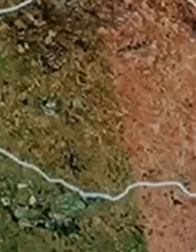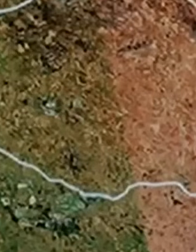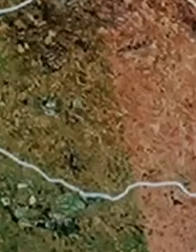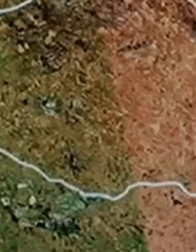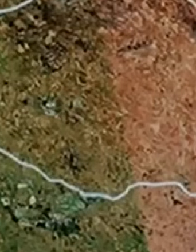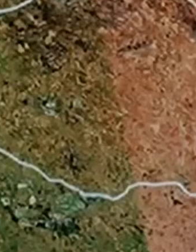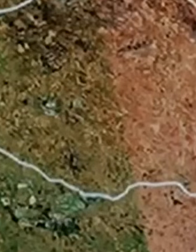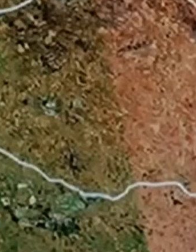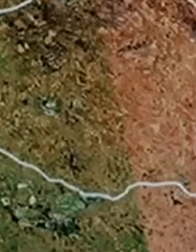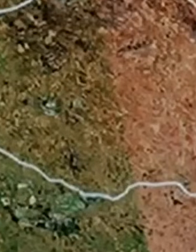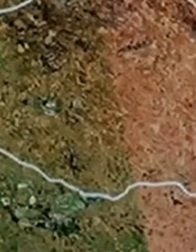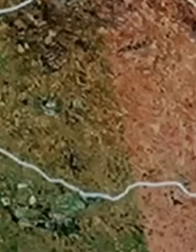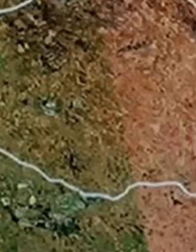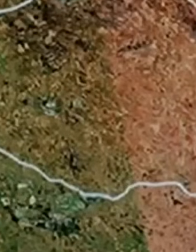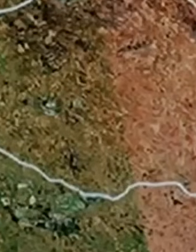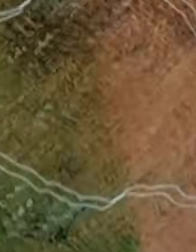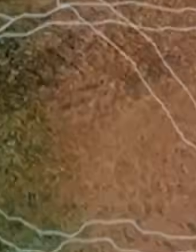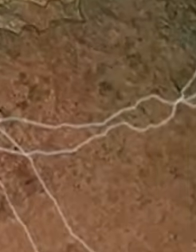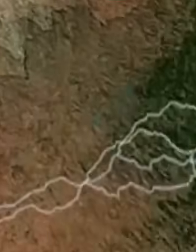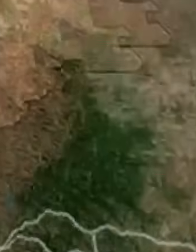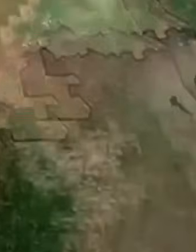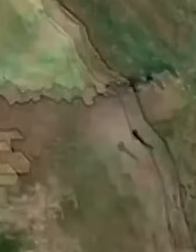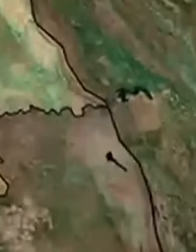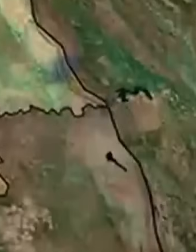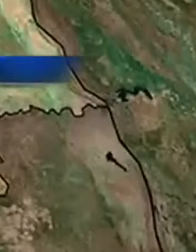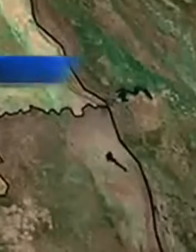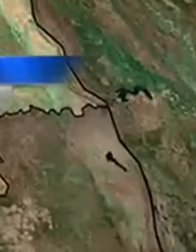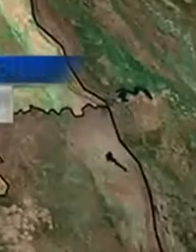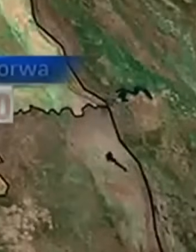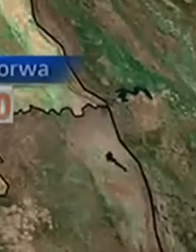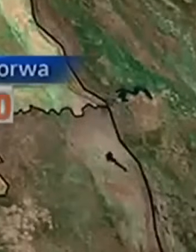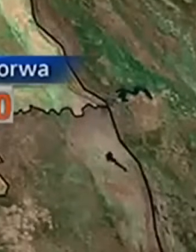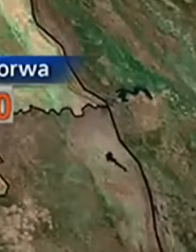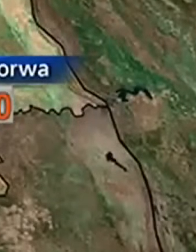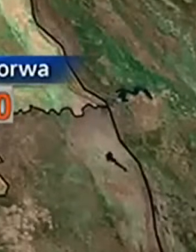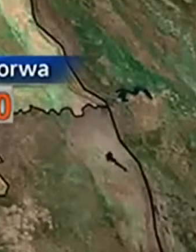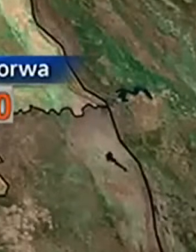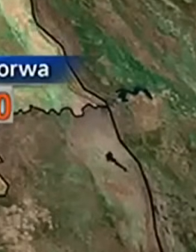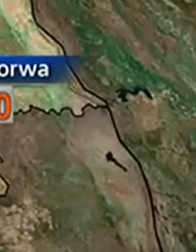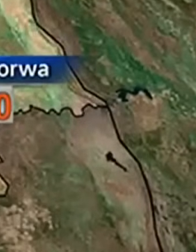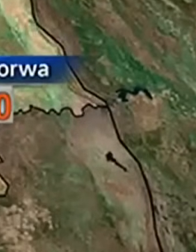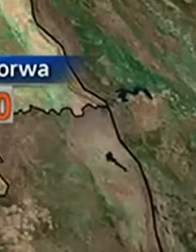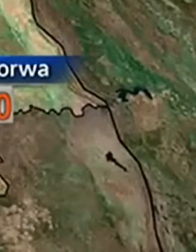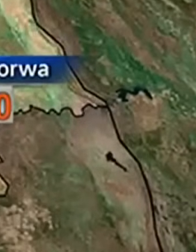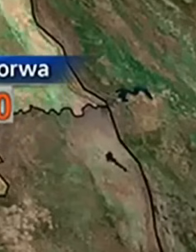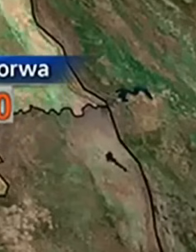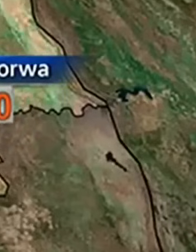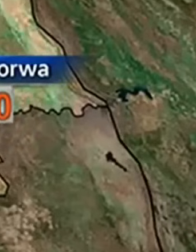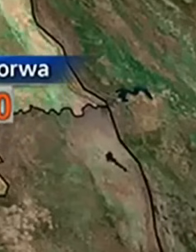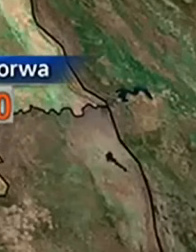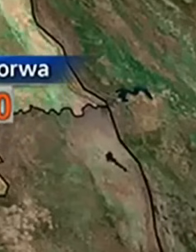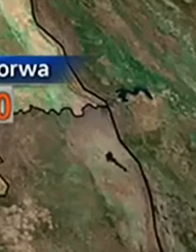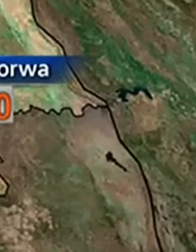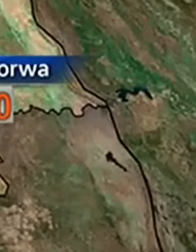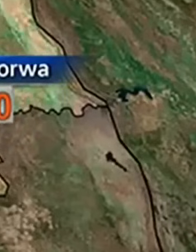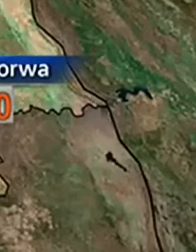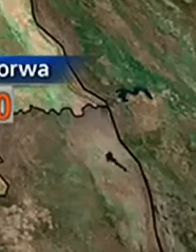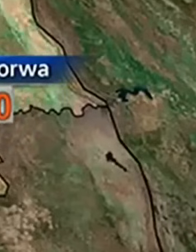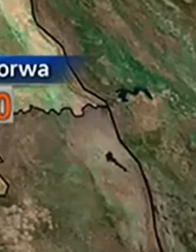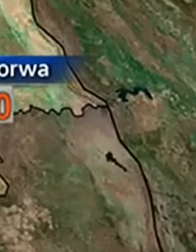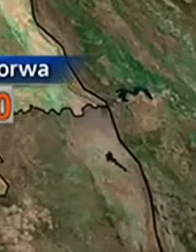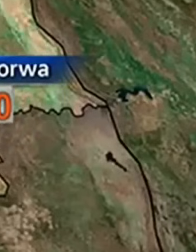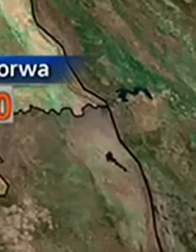Springs lona lo ka dikalong tsa ka Johannesburg masumpedi nne gore ya ka Limpopo province le tsa gabotse o ma Africa bora go laitsa go rutetse ka Musina ka Botswana